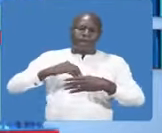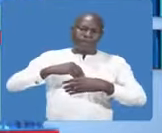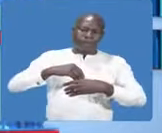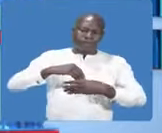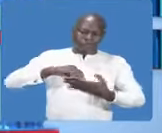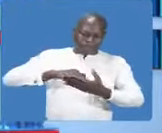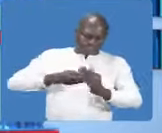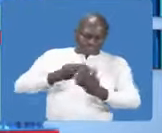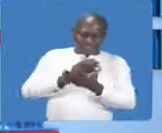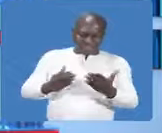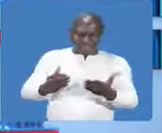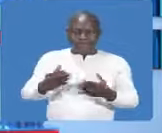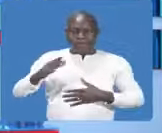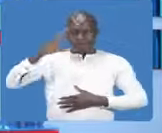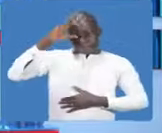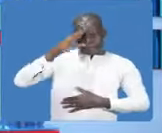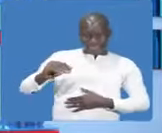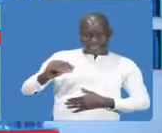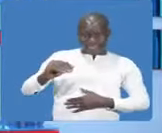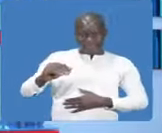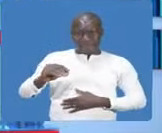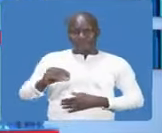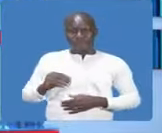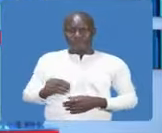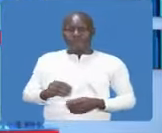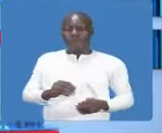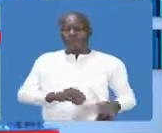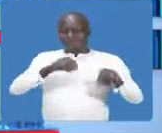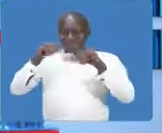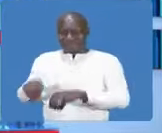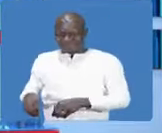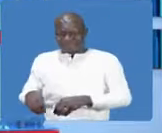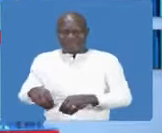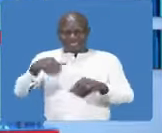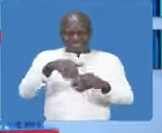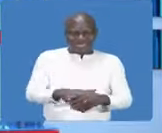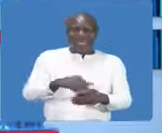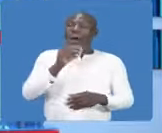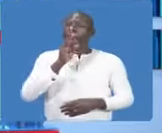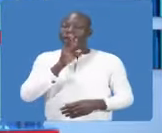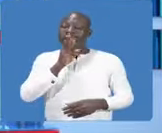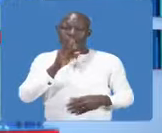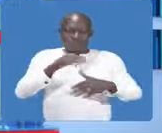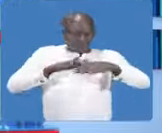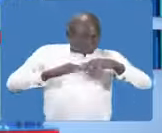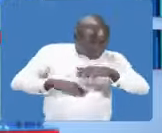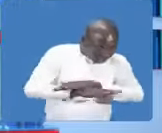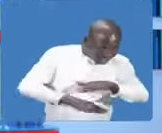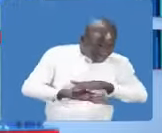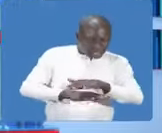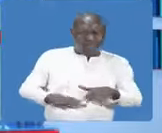aye ade aye de onipa ɛhyɛ nsuo mu ɛno akyire no bibi foforo bi ɔhɔ no mu a ye mfrɛ no